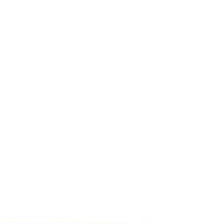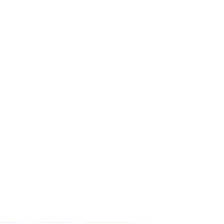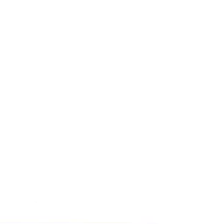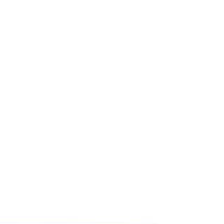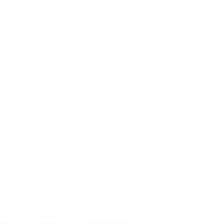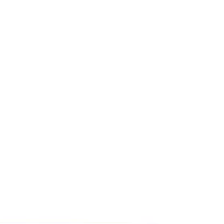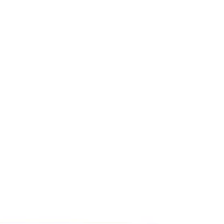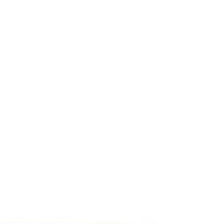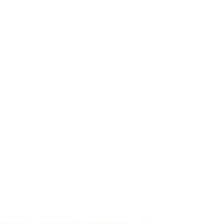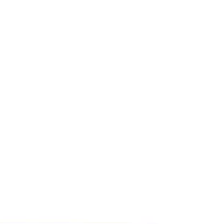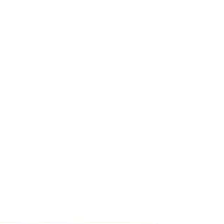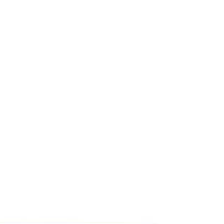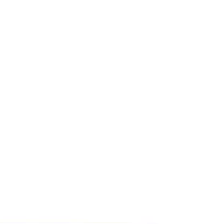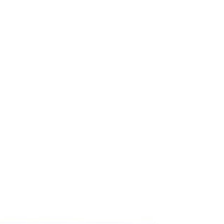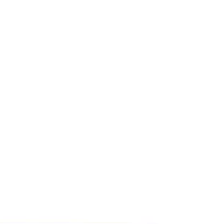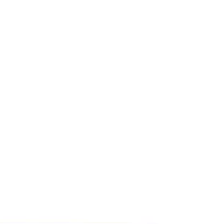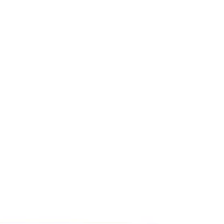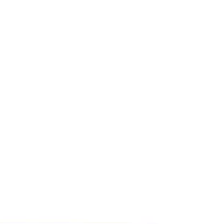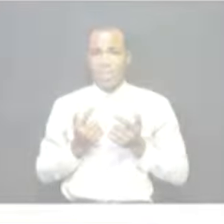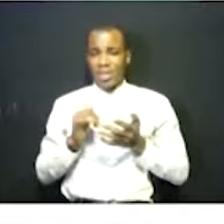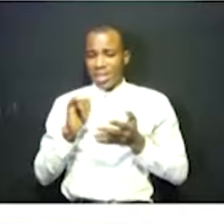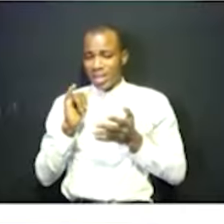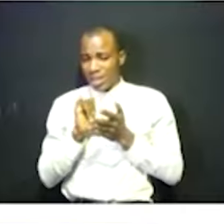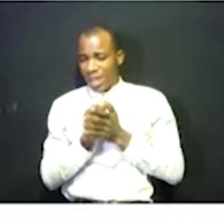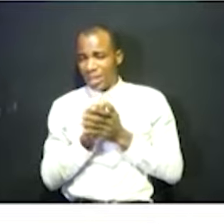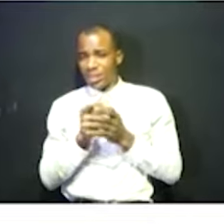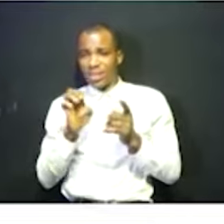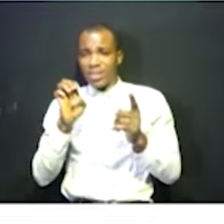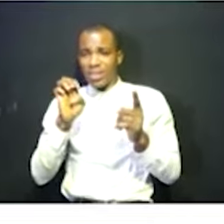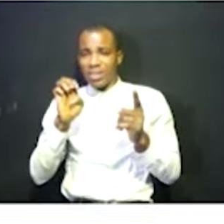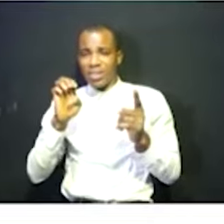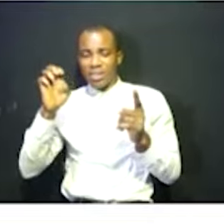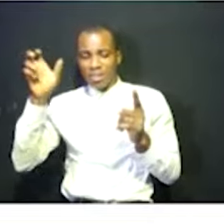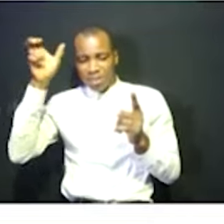endangered institution. The